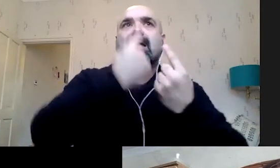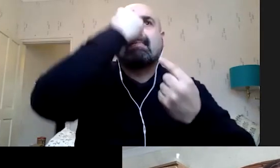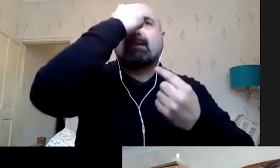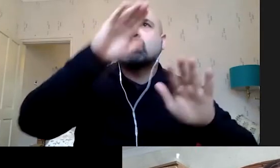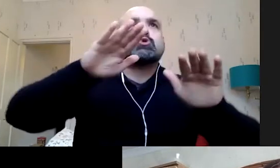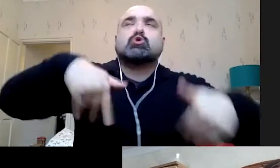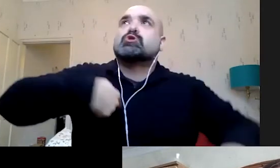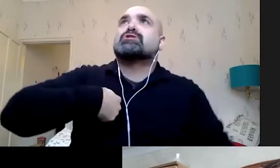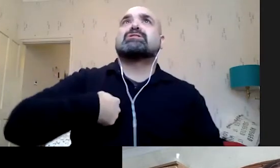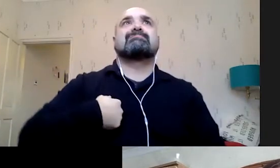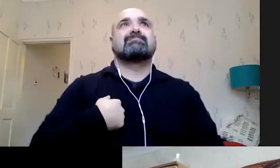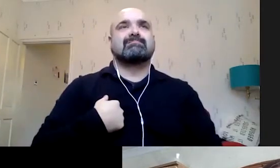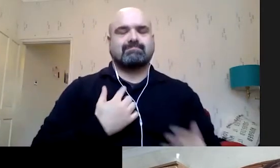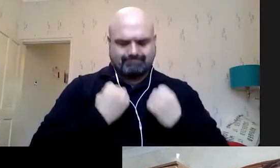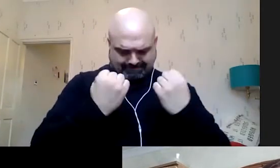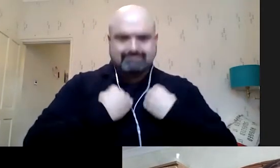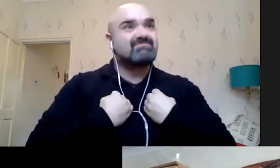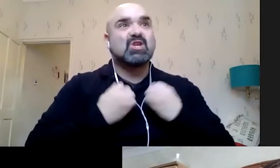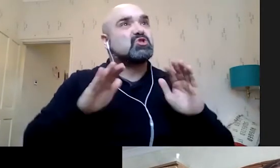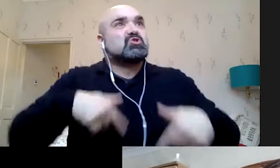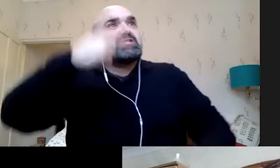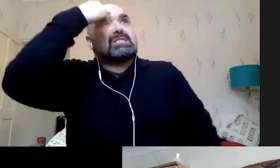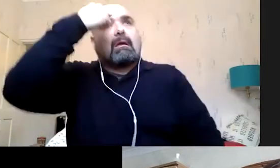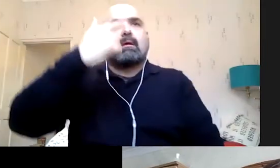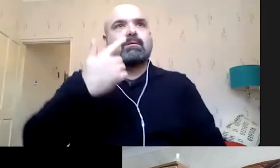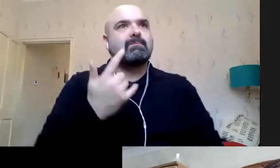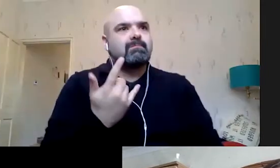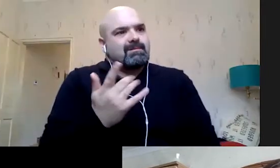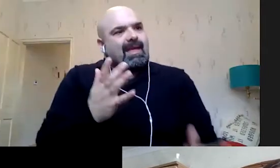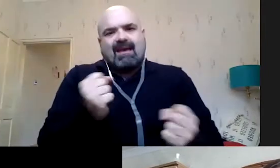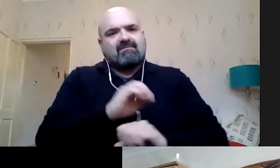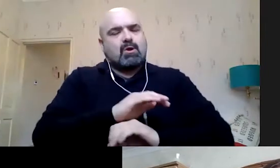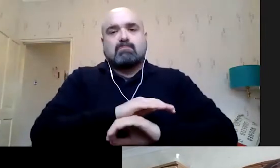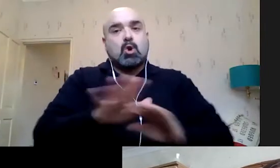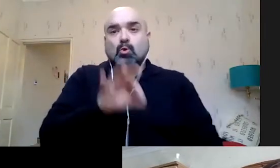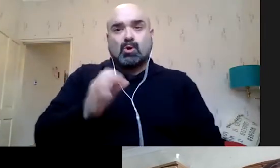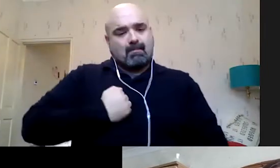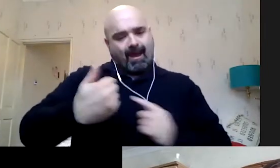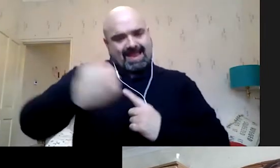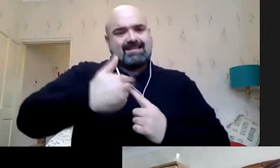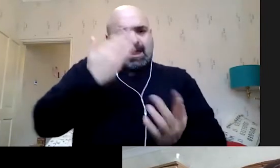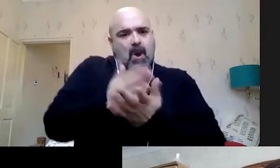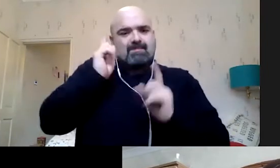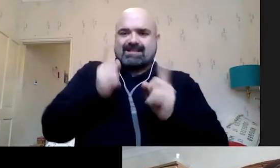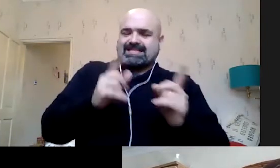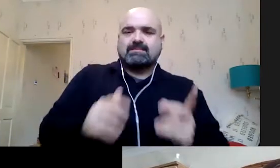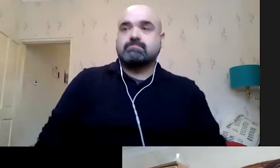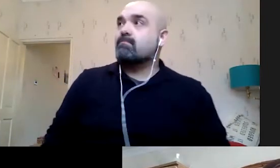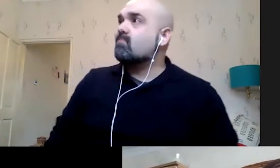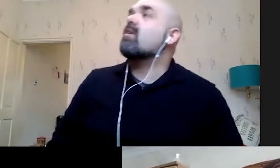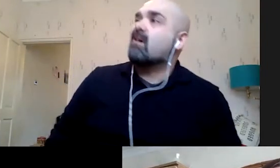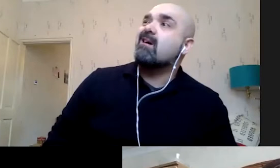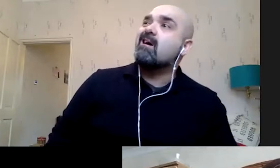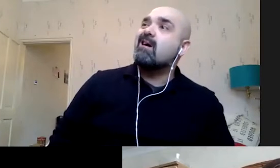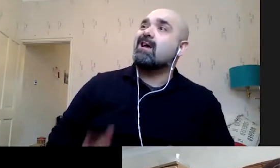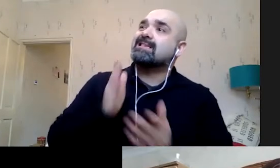even when it's within themselves and they are thinking about it, and they've got no choice but to think about it because it's who they are, it's their identity. Exactly. And I think there are so